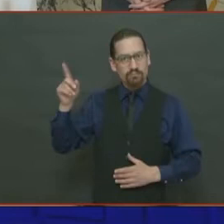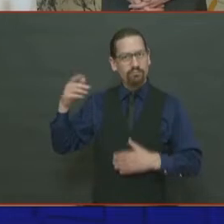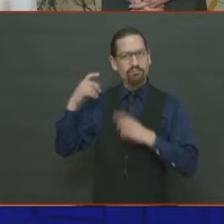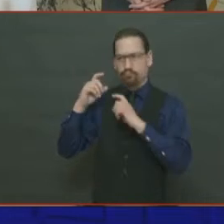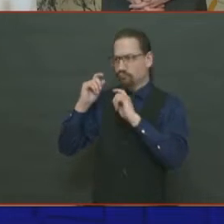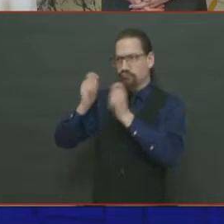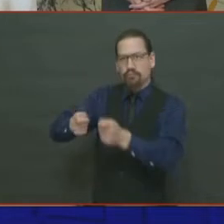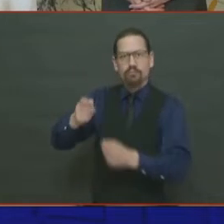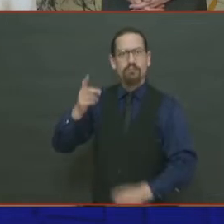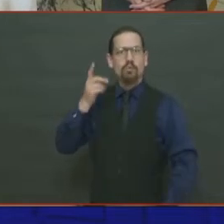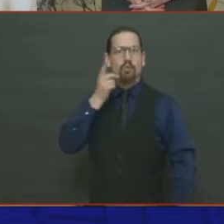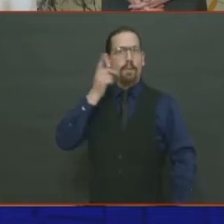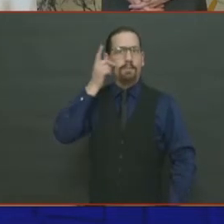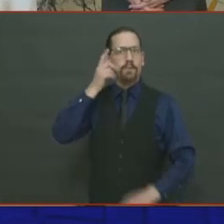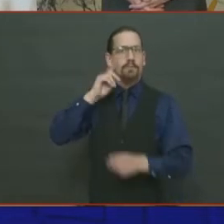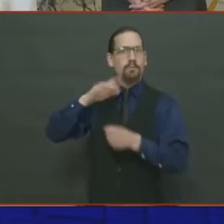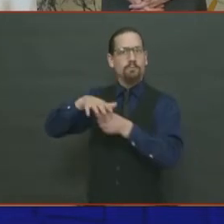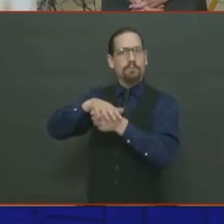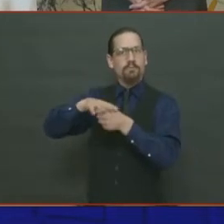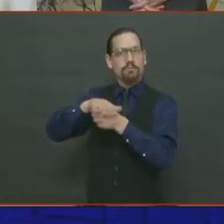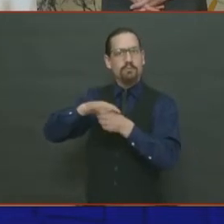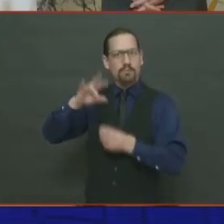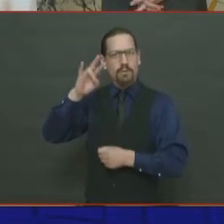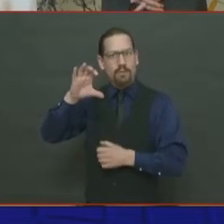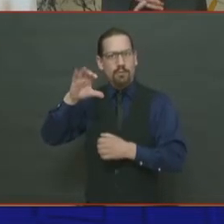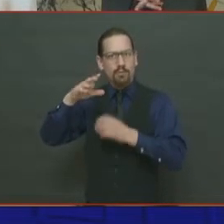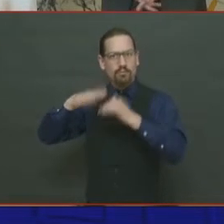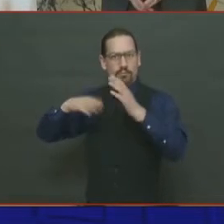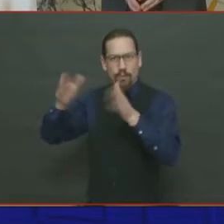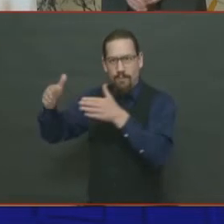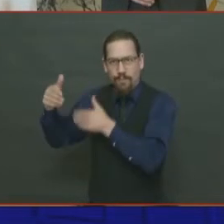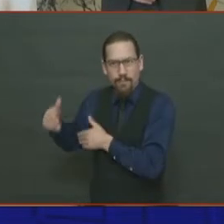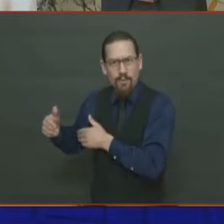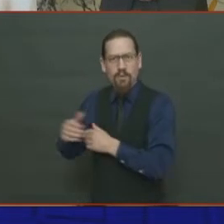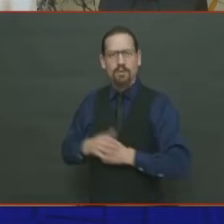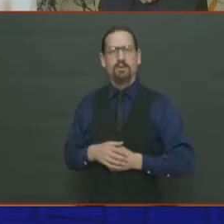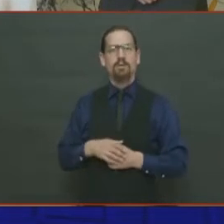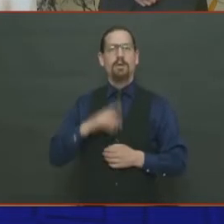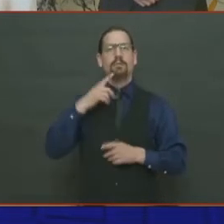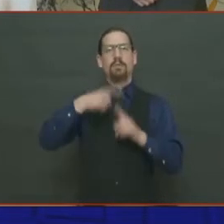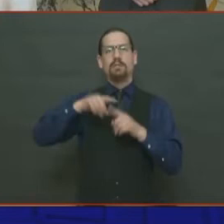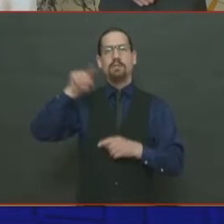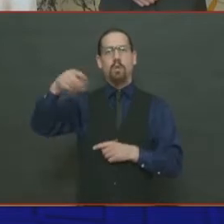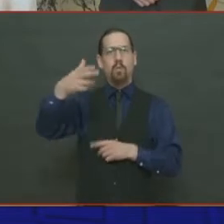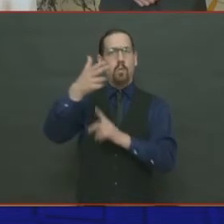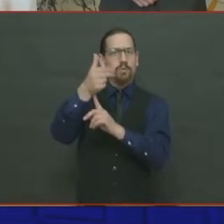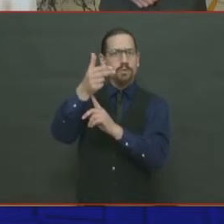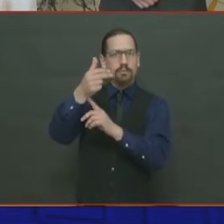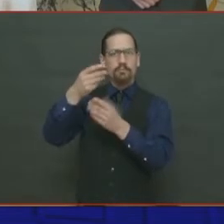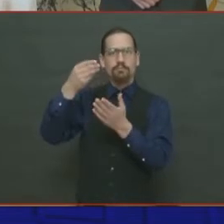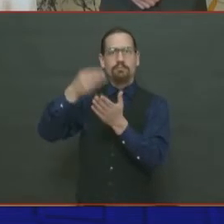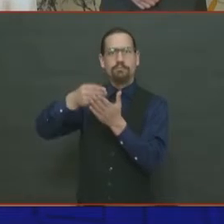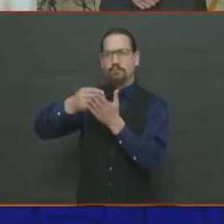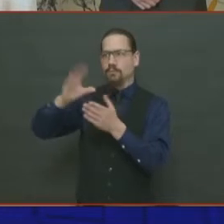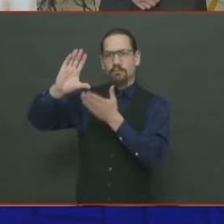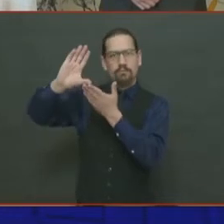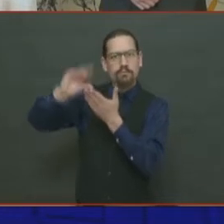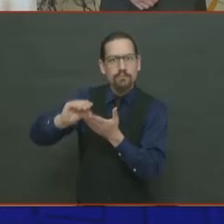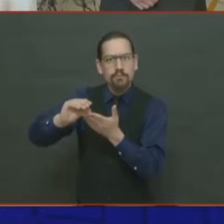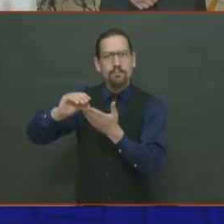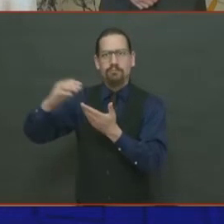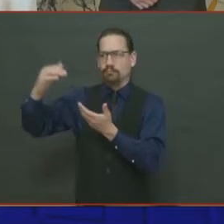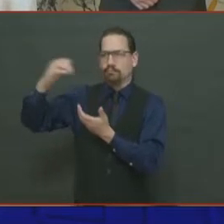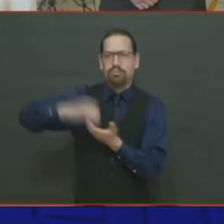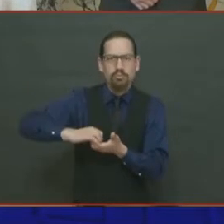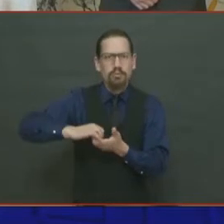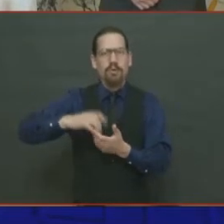700 dormitories. Numerous hotels have partnered with us. Other agencies are partnering with us. Thank you, thank you, thank